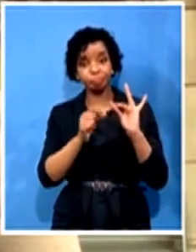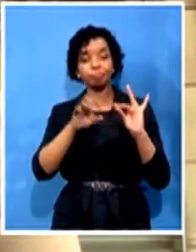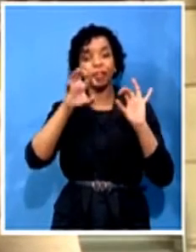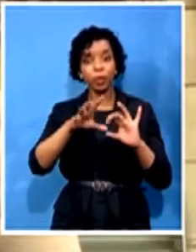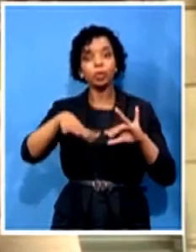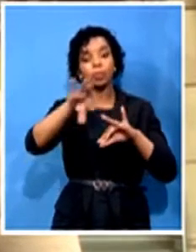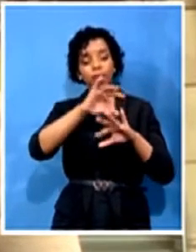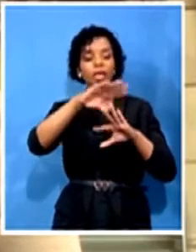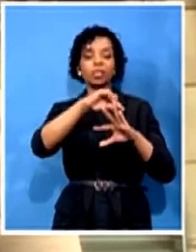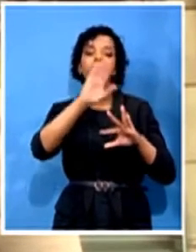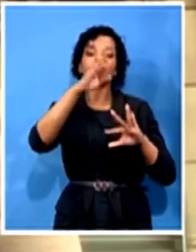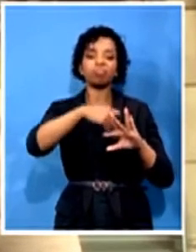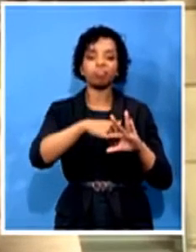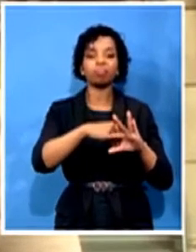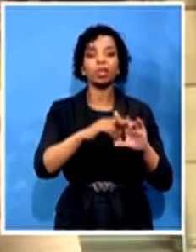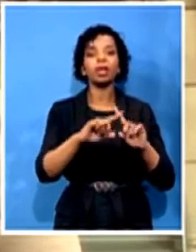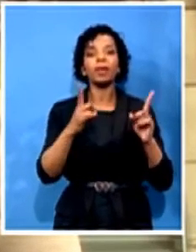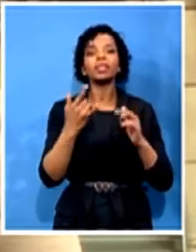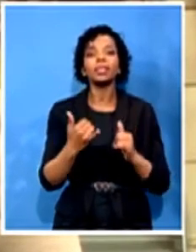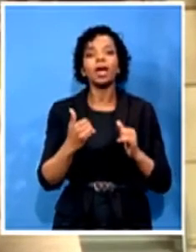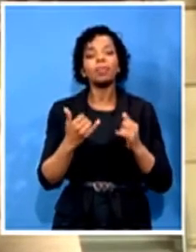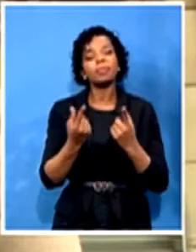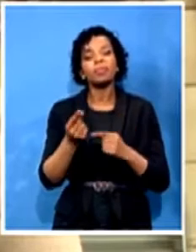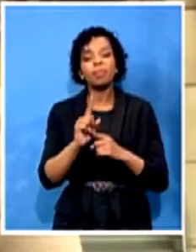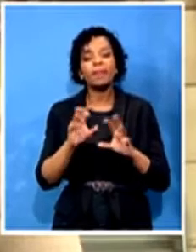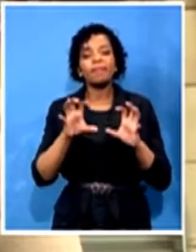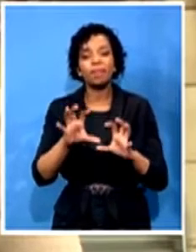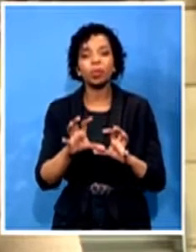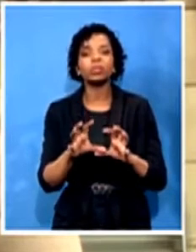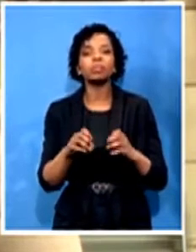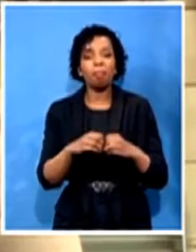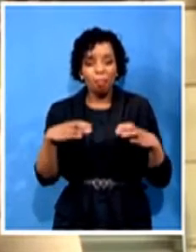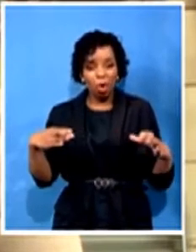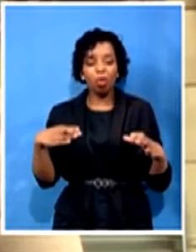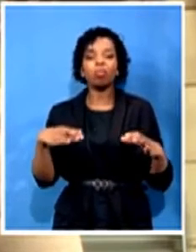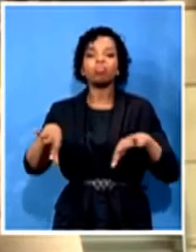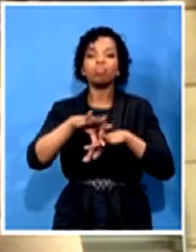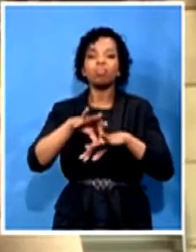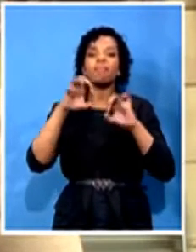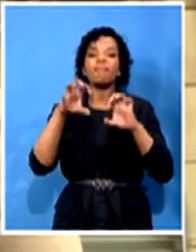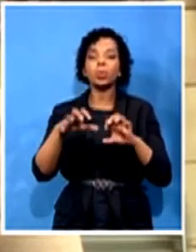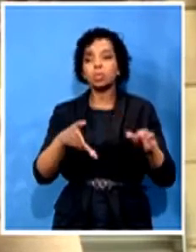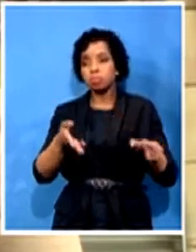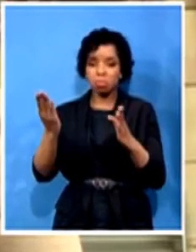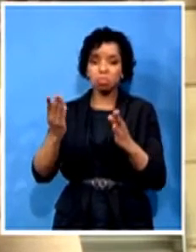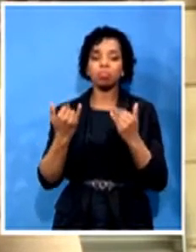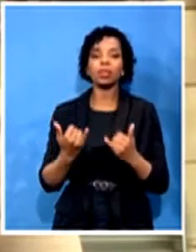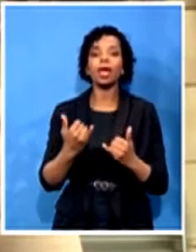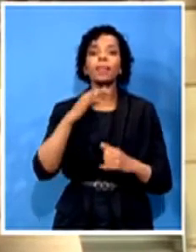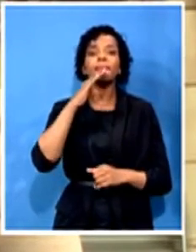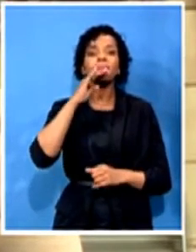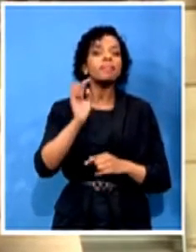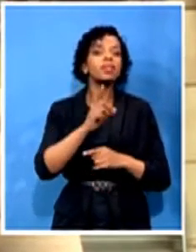subjected into child marriages. So these rates are being translated into figures. You will actually find that there is